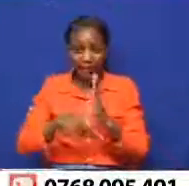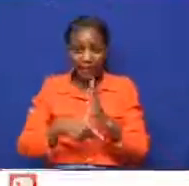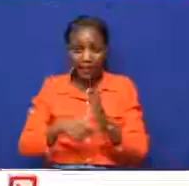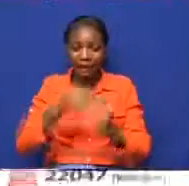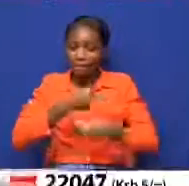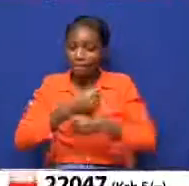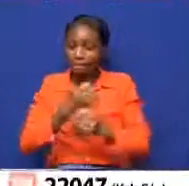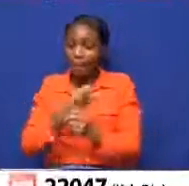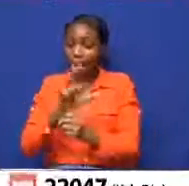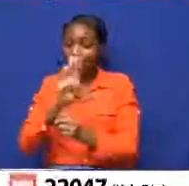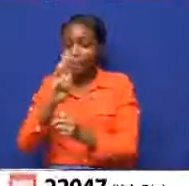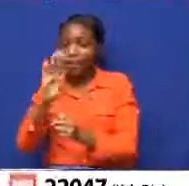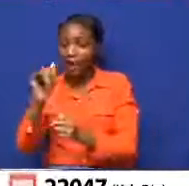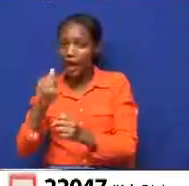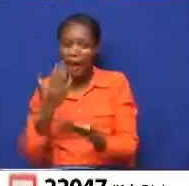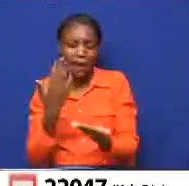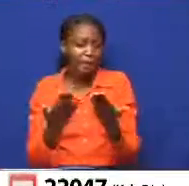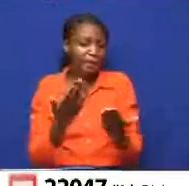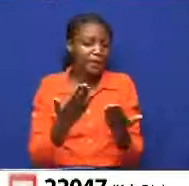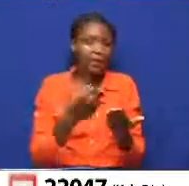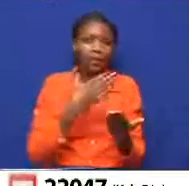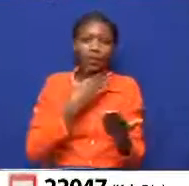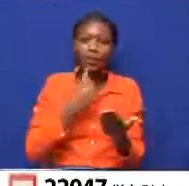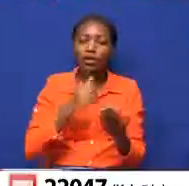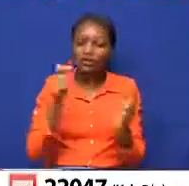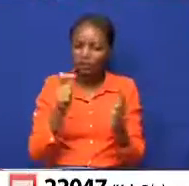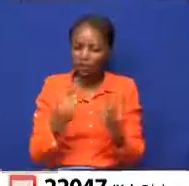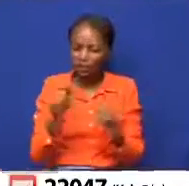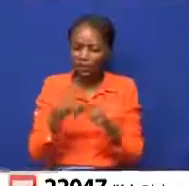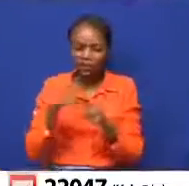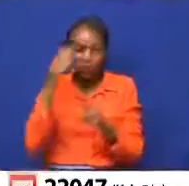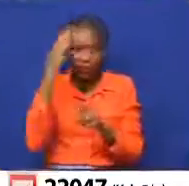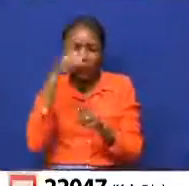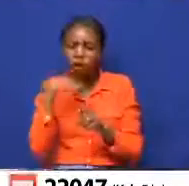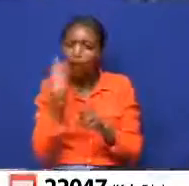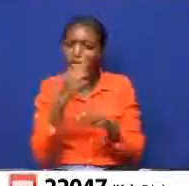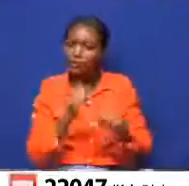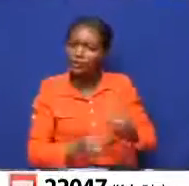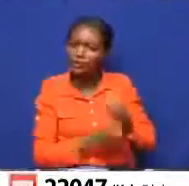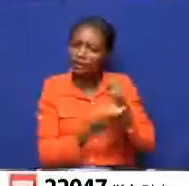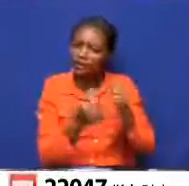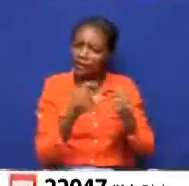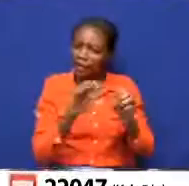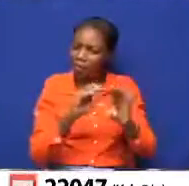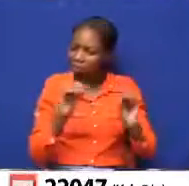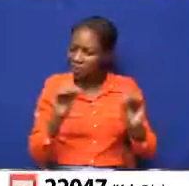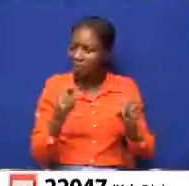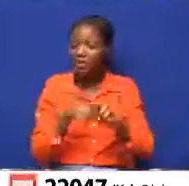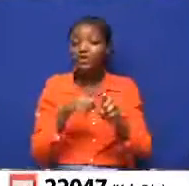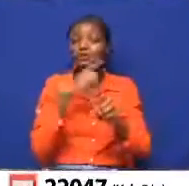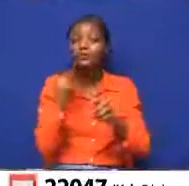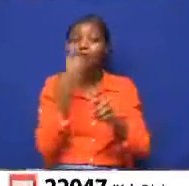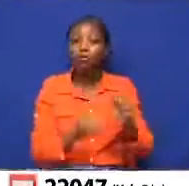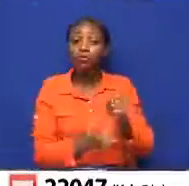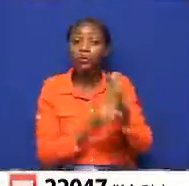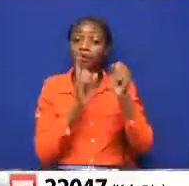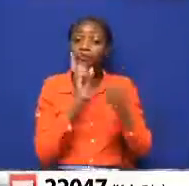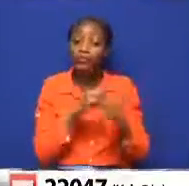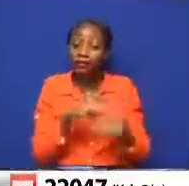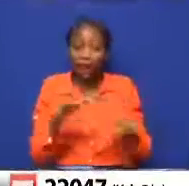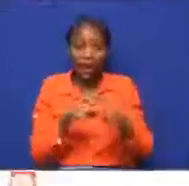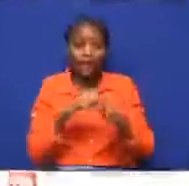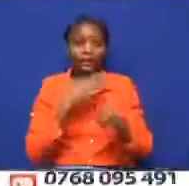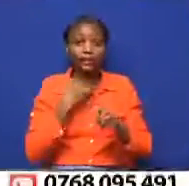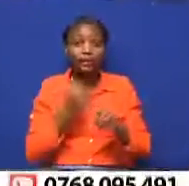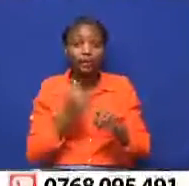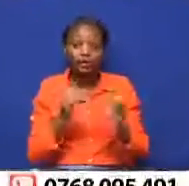Bridges initiative, probably as a litmus test to know who is on their side and who is not, or a cleanser to sanitize